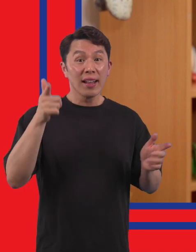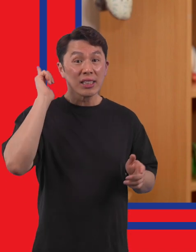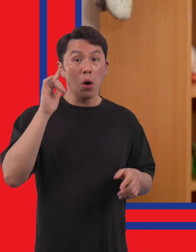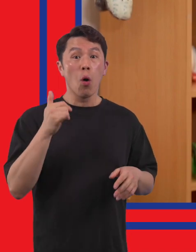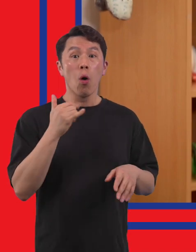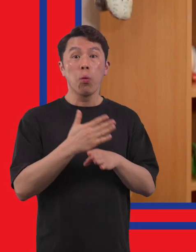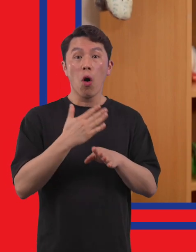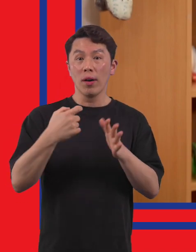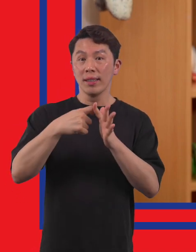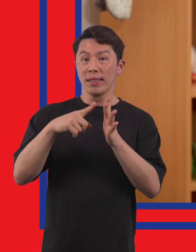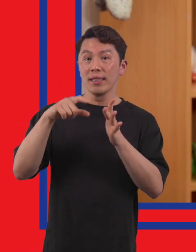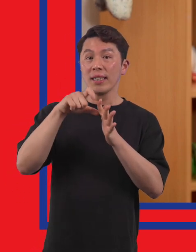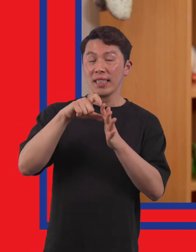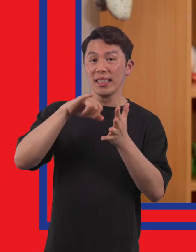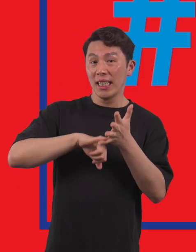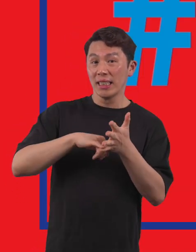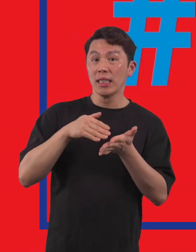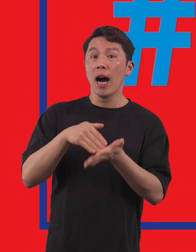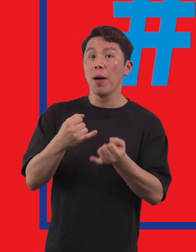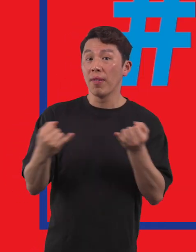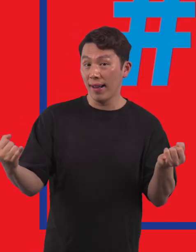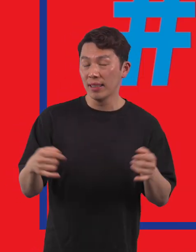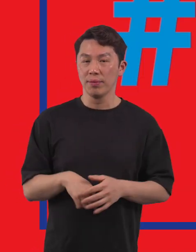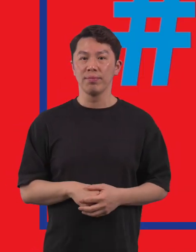on duty, and Kids Helpline.